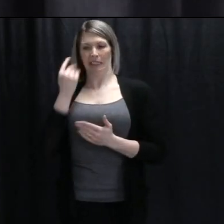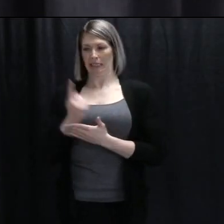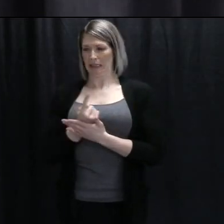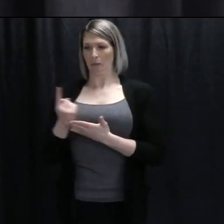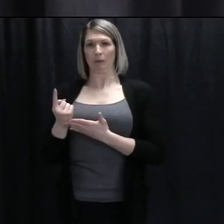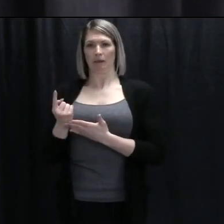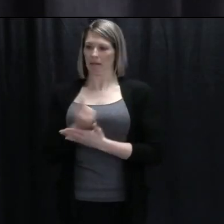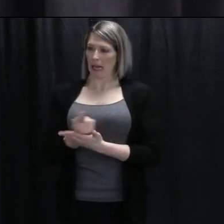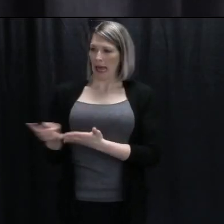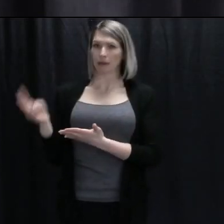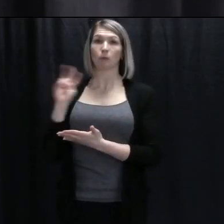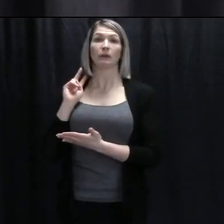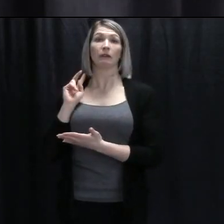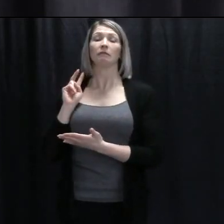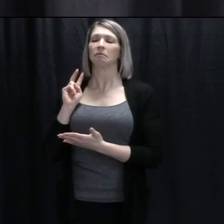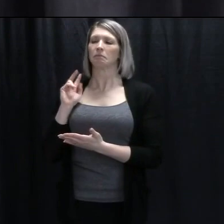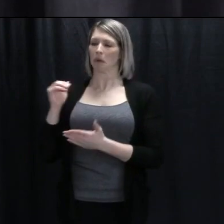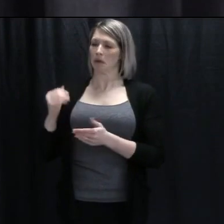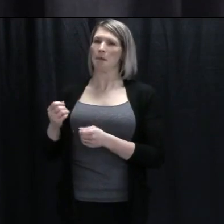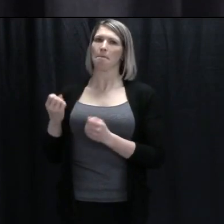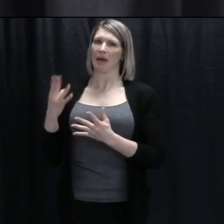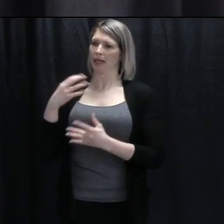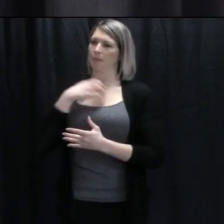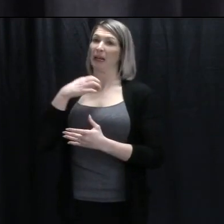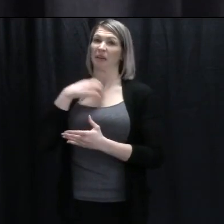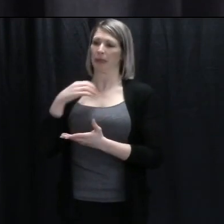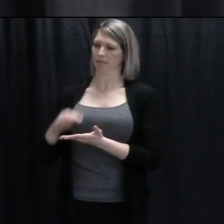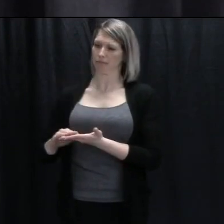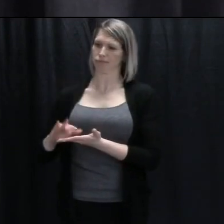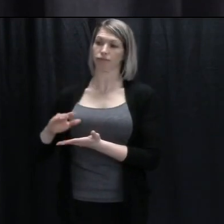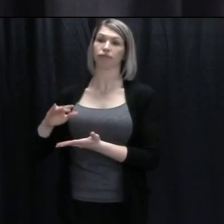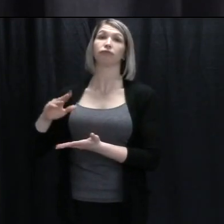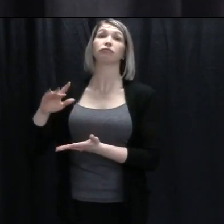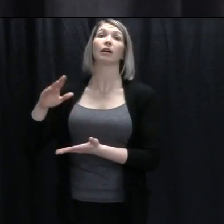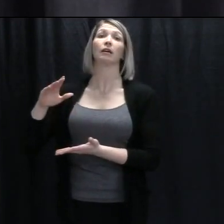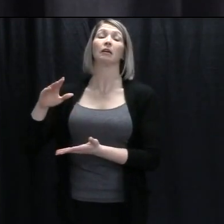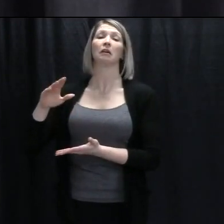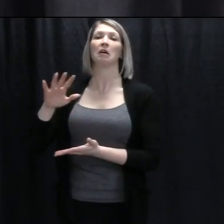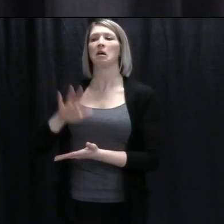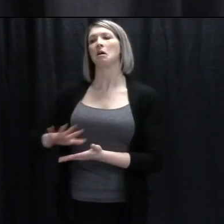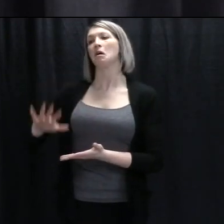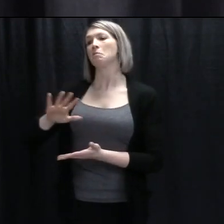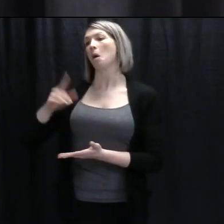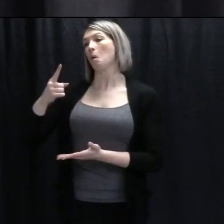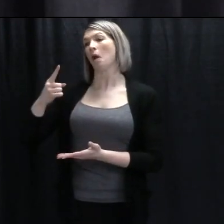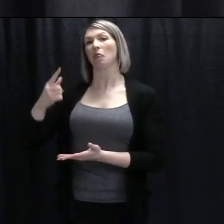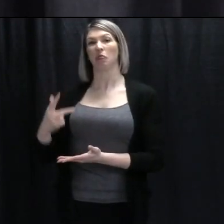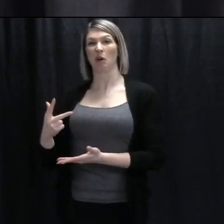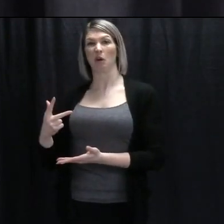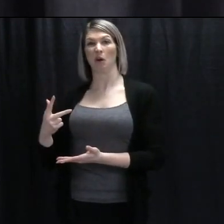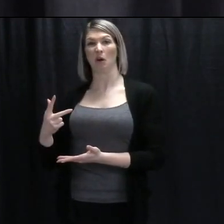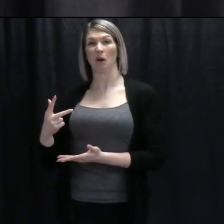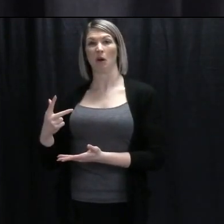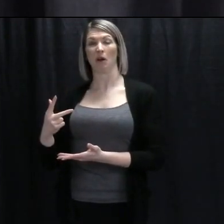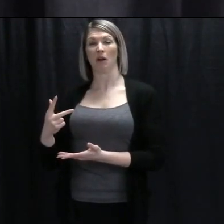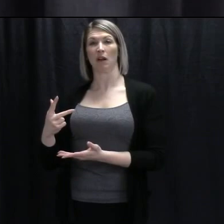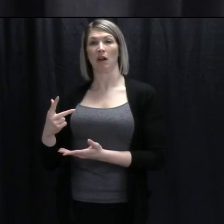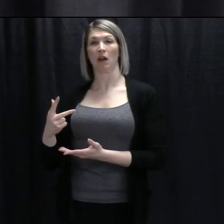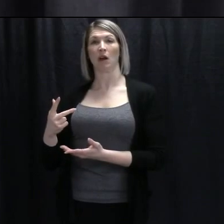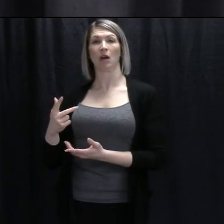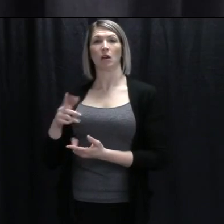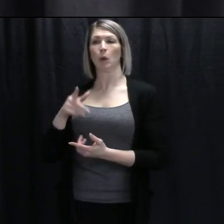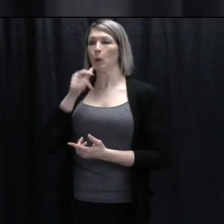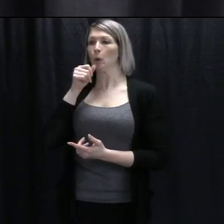and indeed it's a sad commentary that at least a third of those that have submitted forms are actually from outside